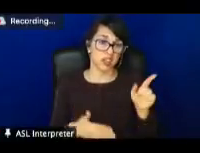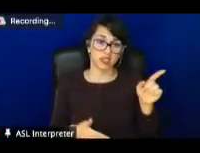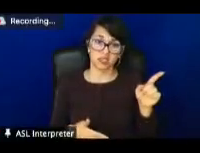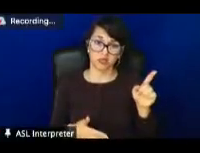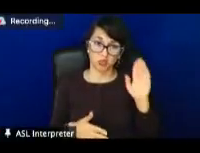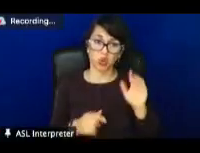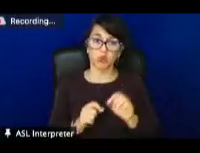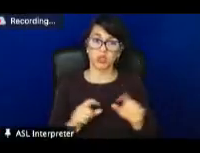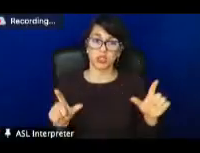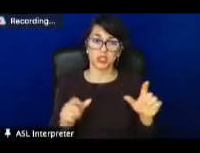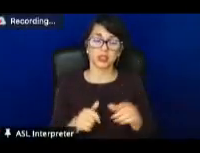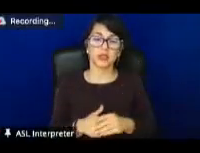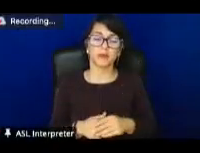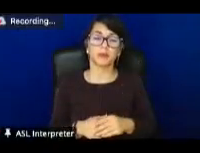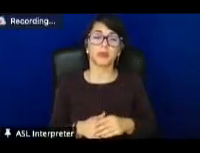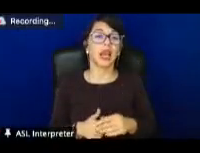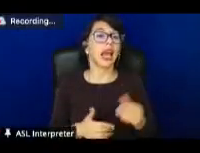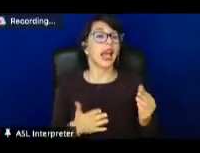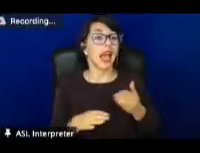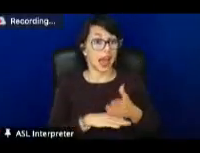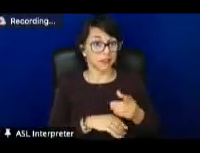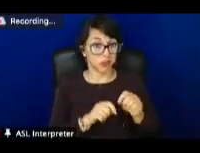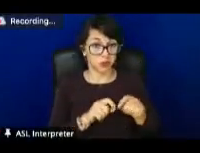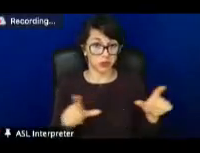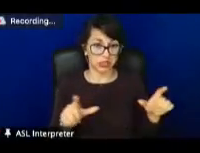to say, hey,